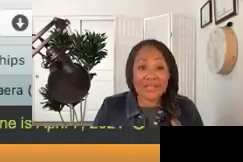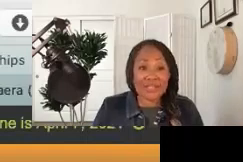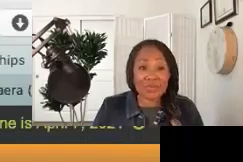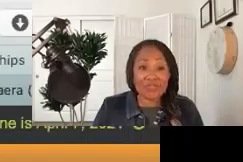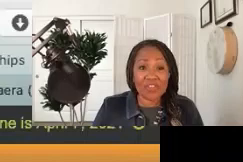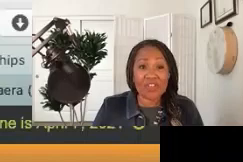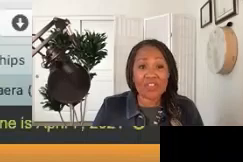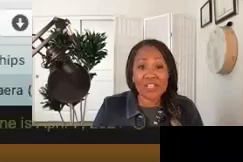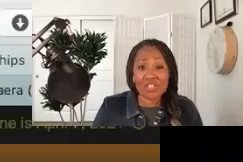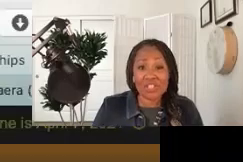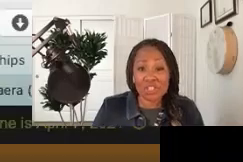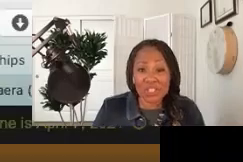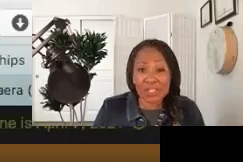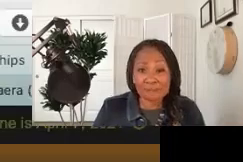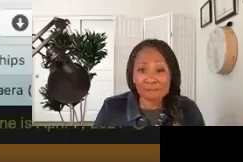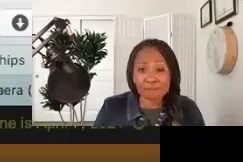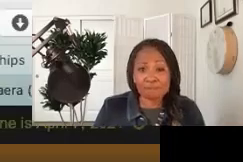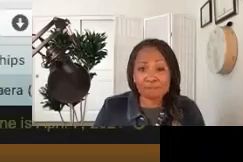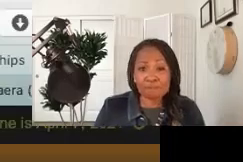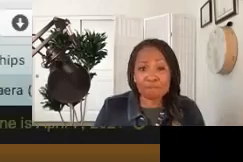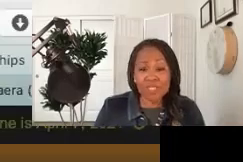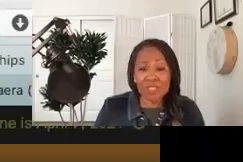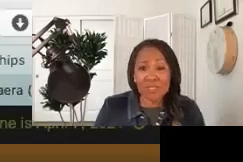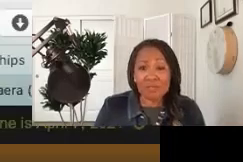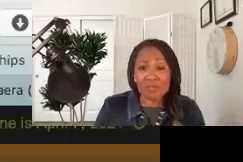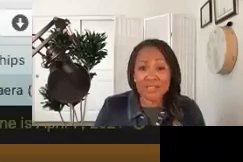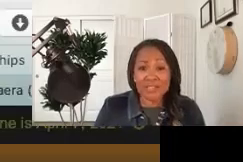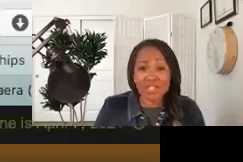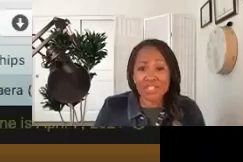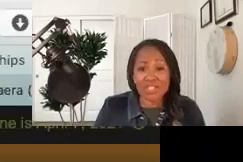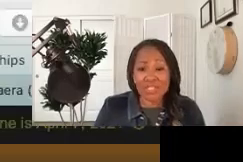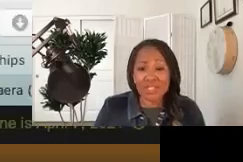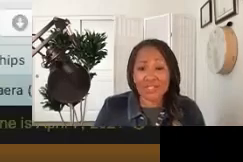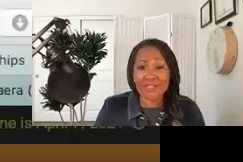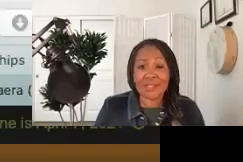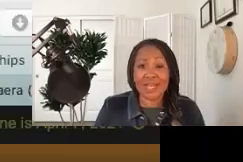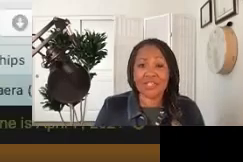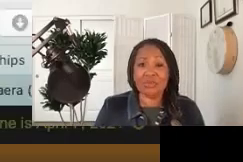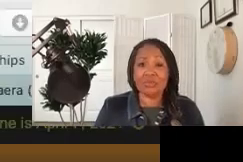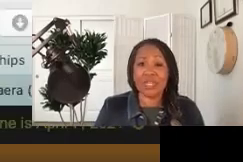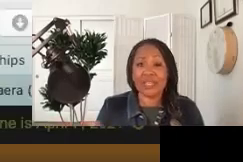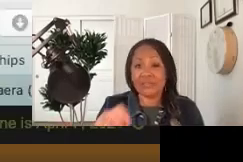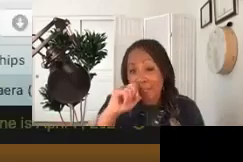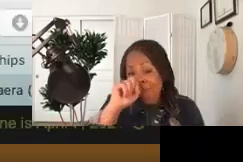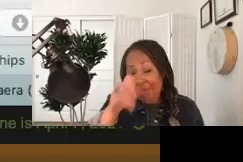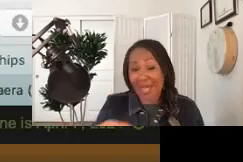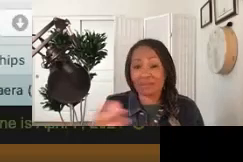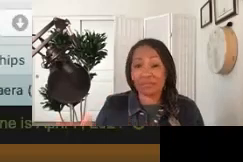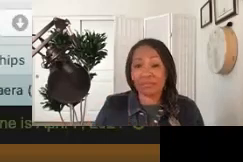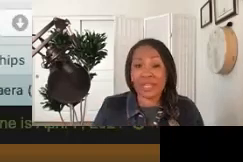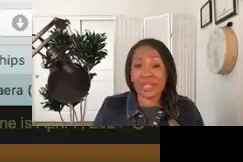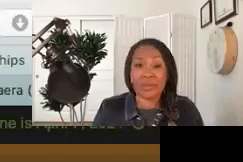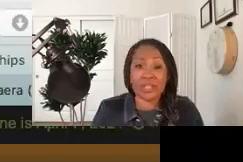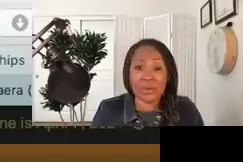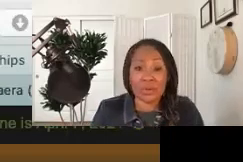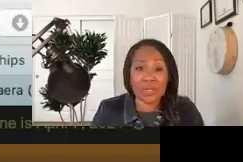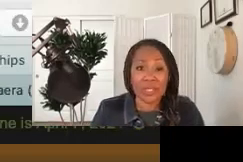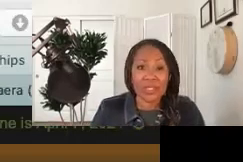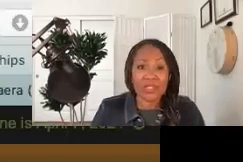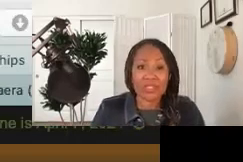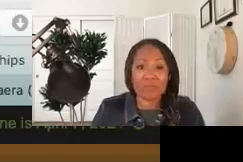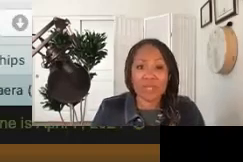materialize as you feel that it should, my suggestion is that you leave, come back, let it